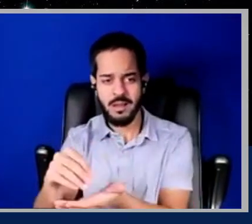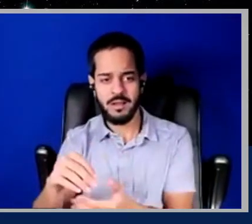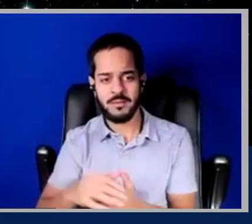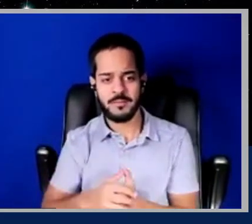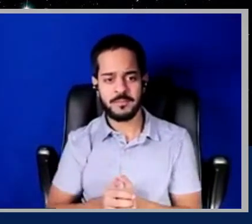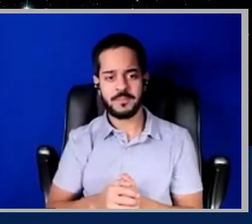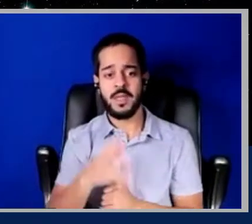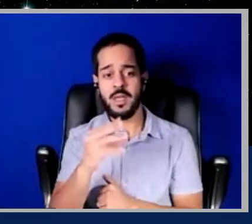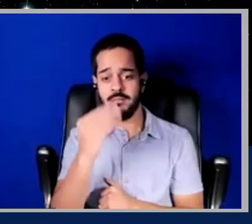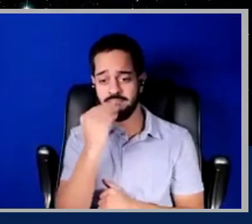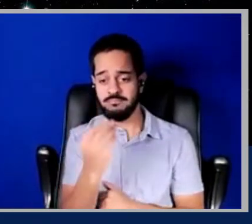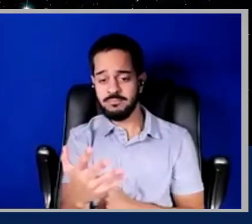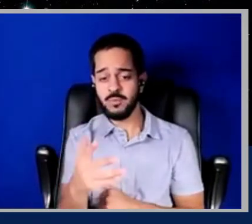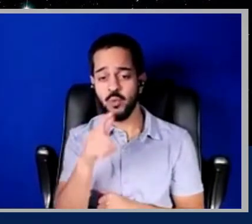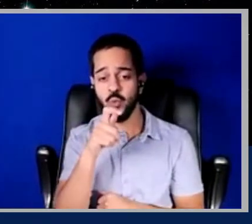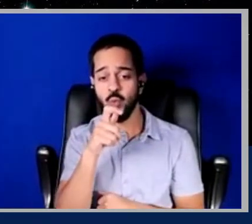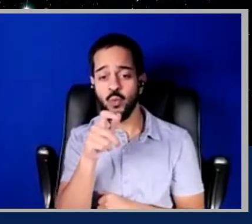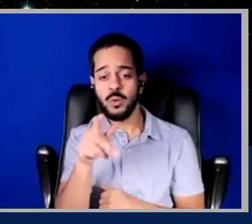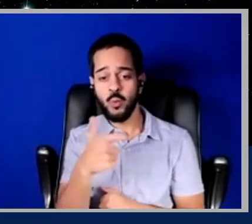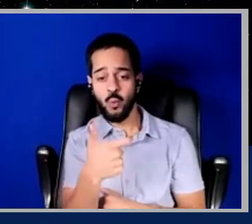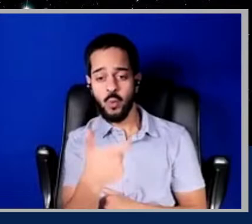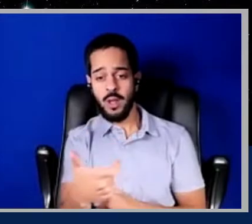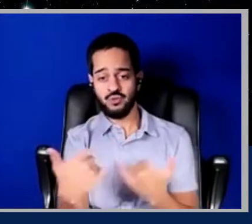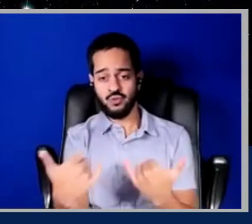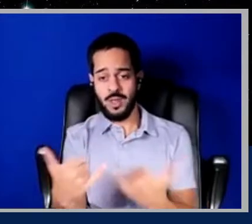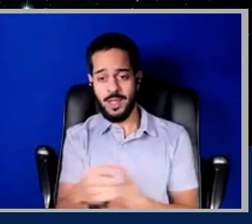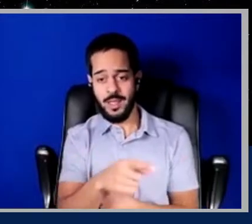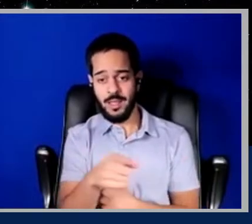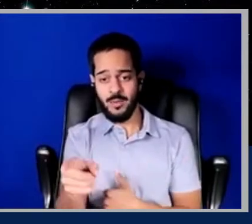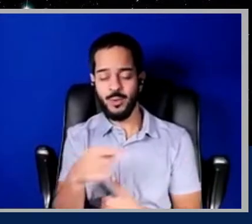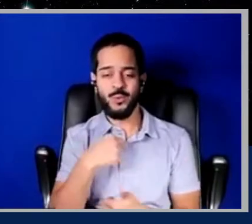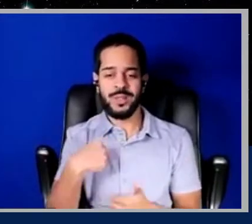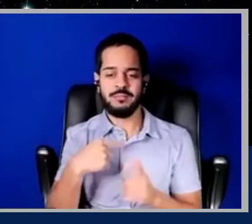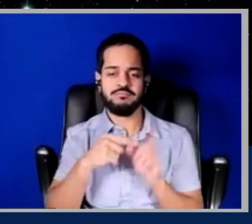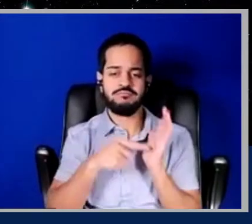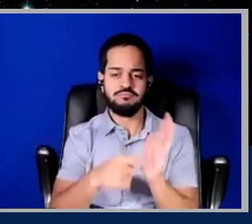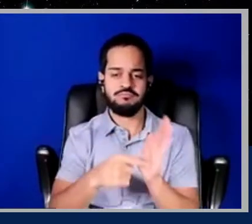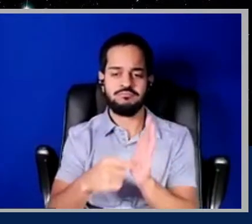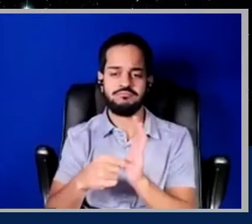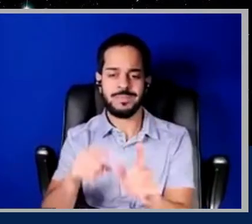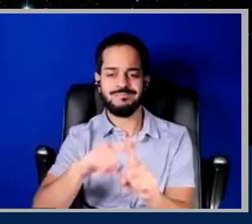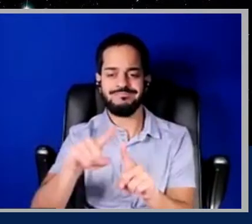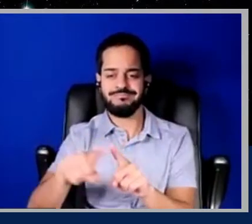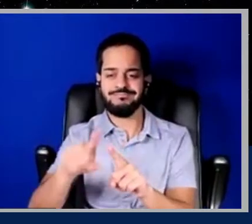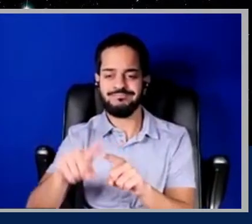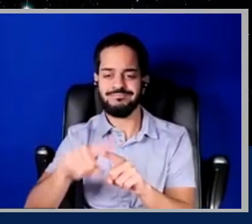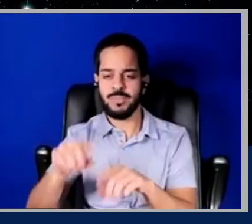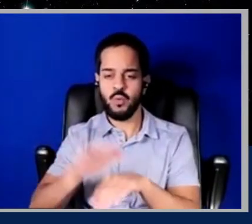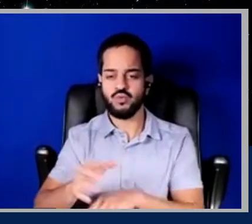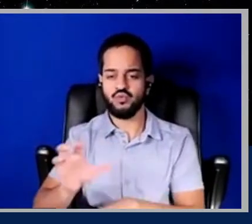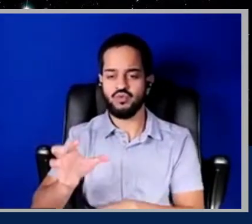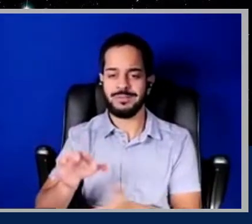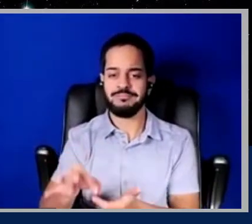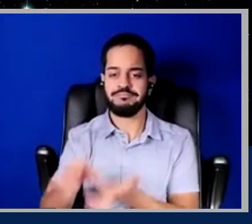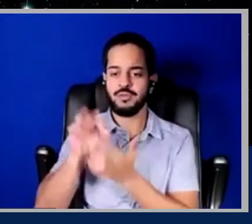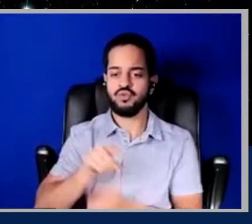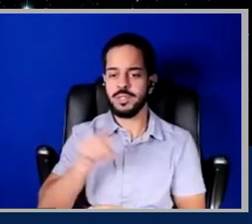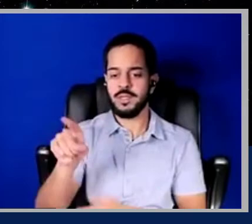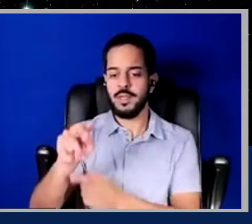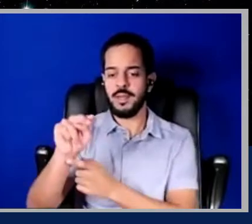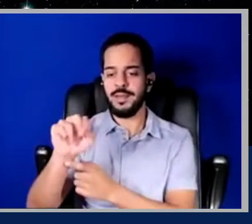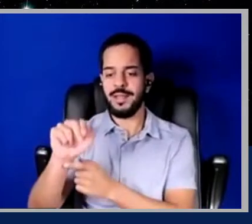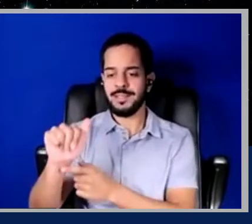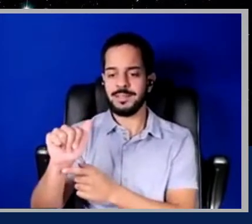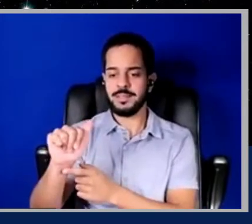to the viewers as well. Like, the folks that are watching now, we show all sorts of different things on our channels, especially over at NASA Spaceflight.